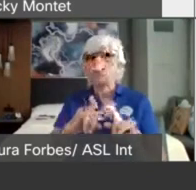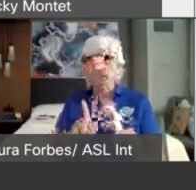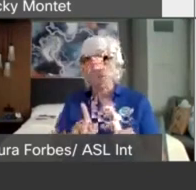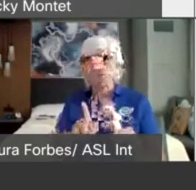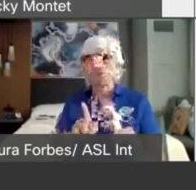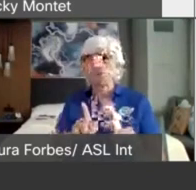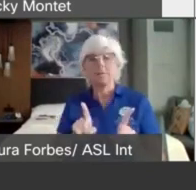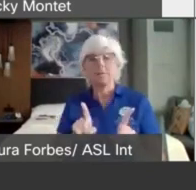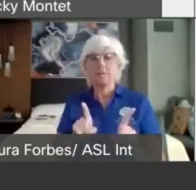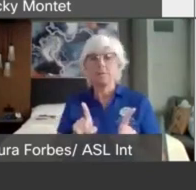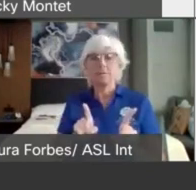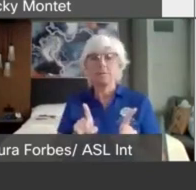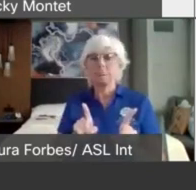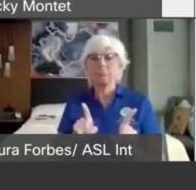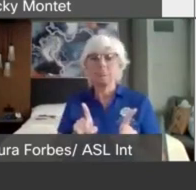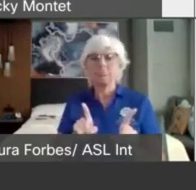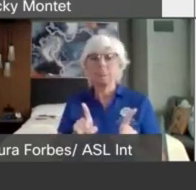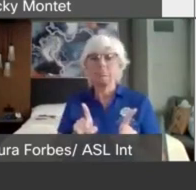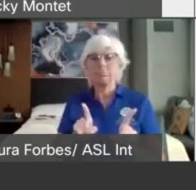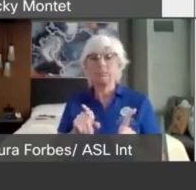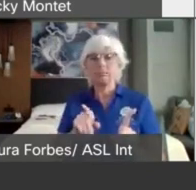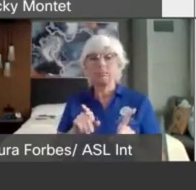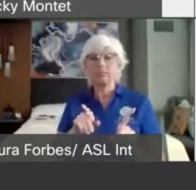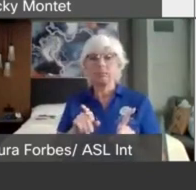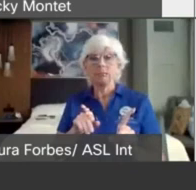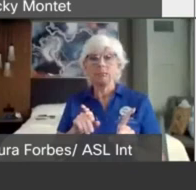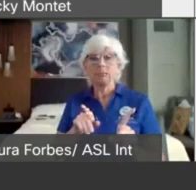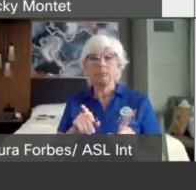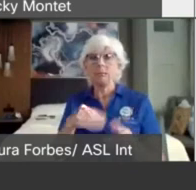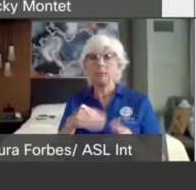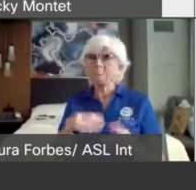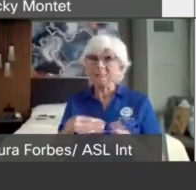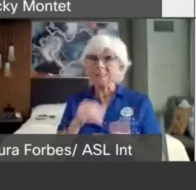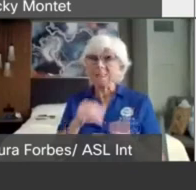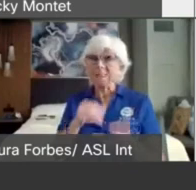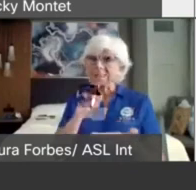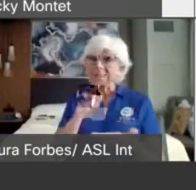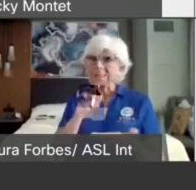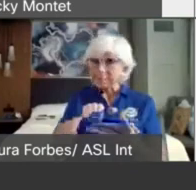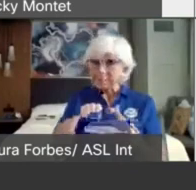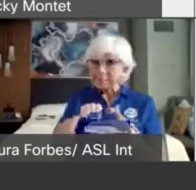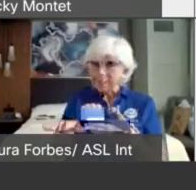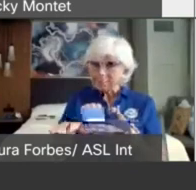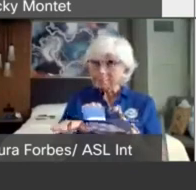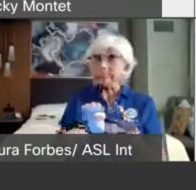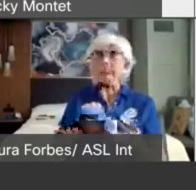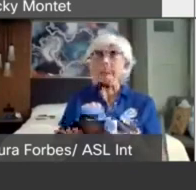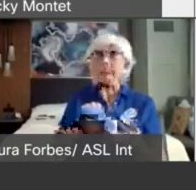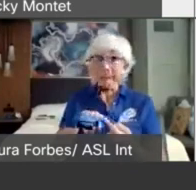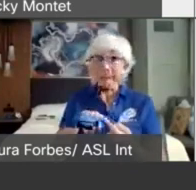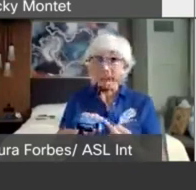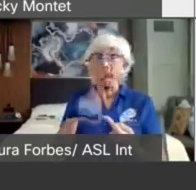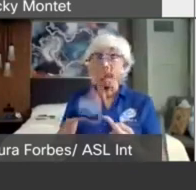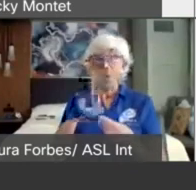not, in my case, an SBA case, not sent out until we know that the insurance settlement is final.